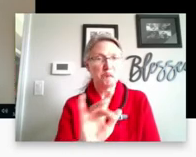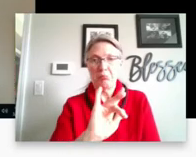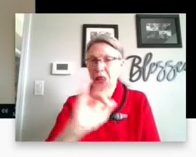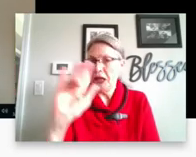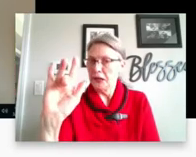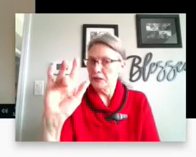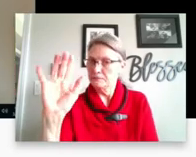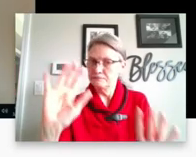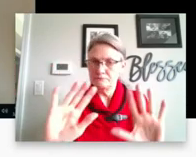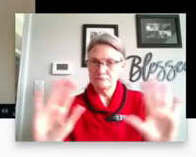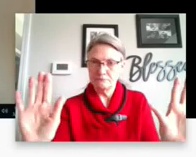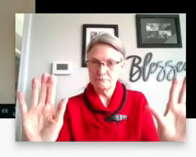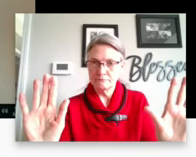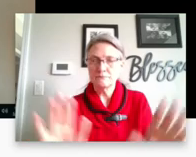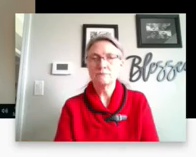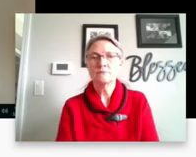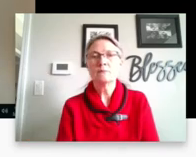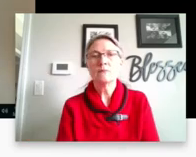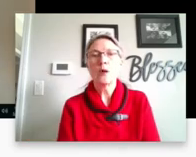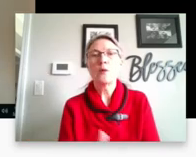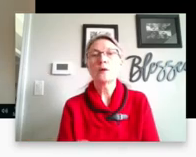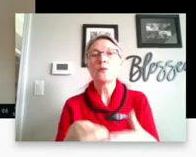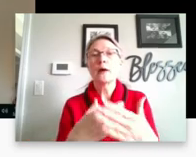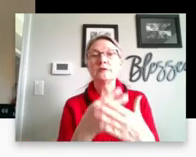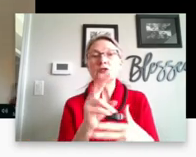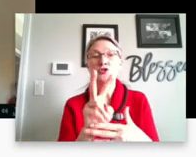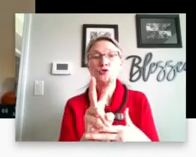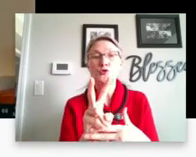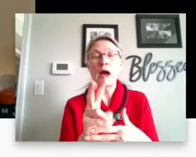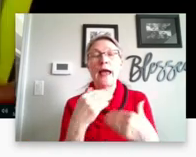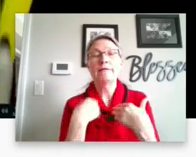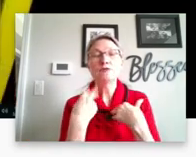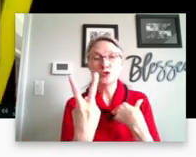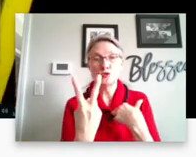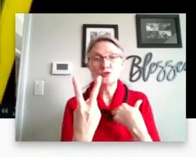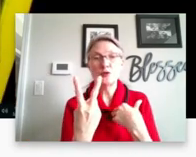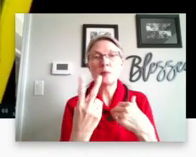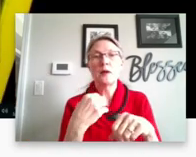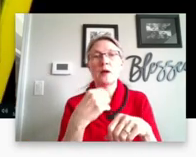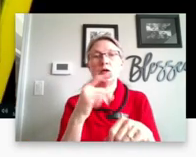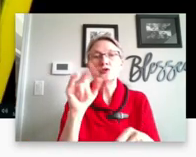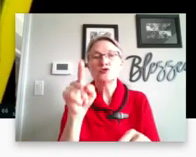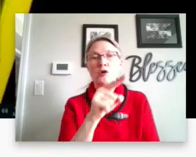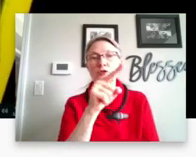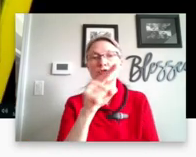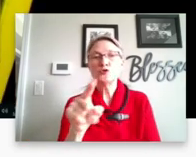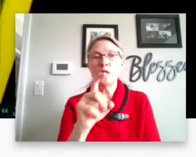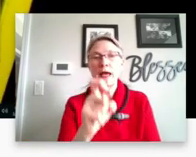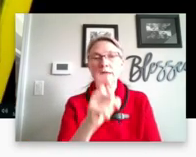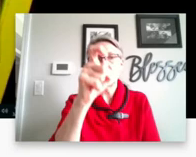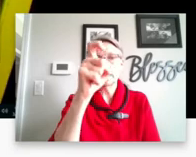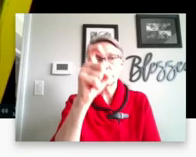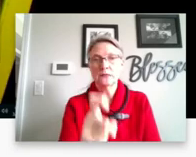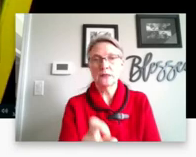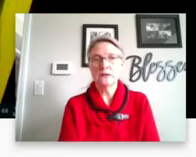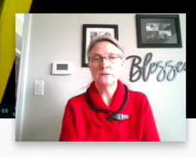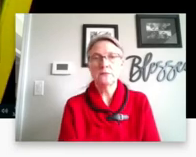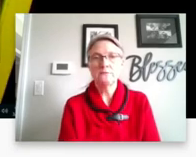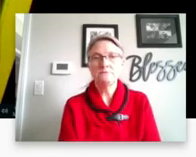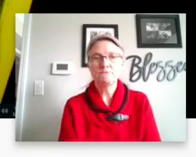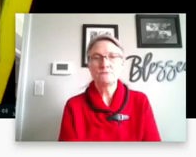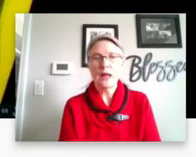on my line plot here as well. But when I get to 2 inches, I have 2 tally marks. So I would place 2 X's on top of each other